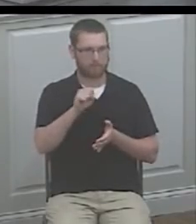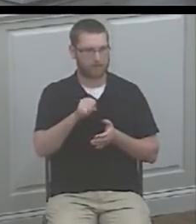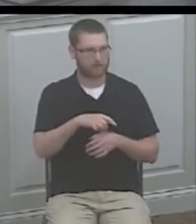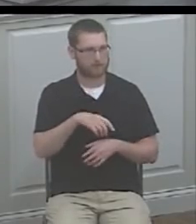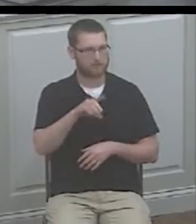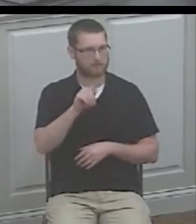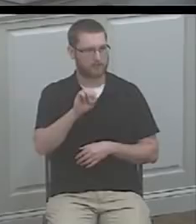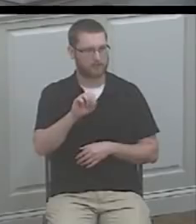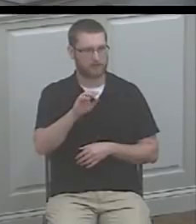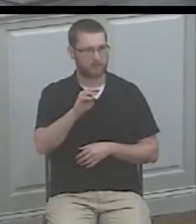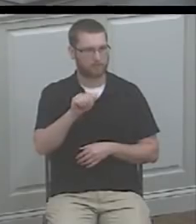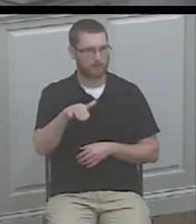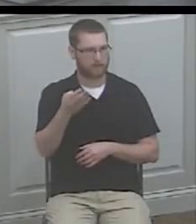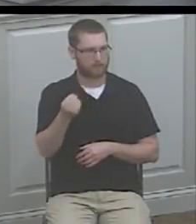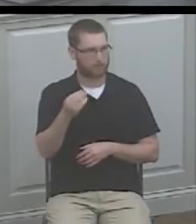14th,